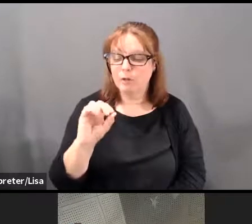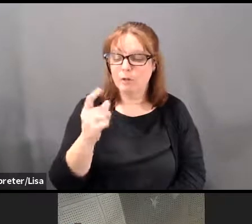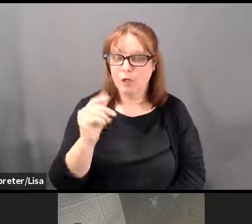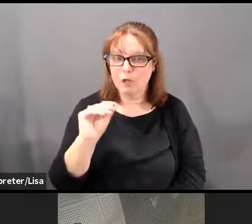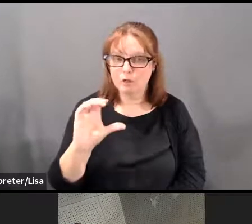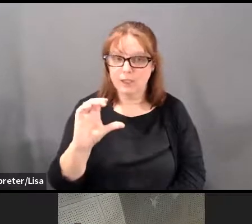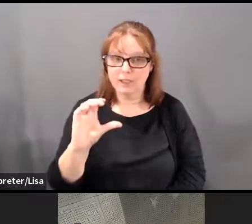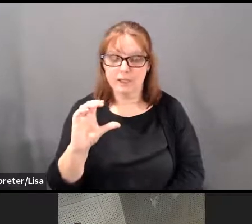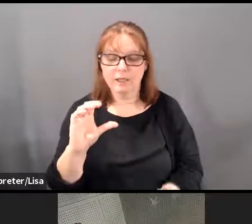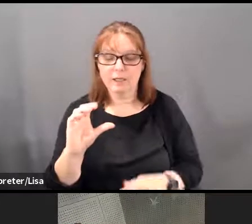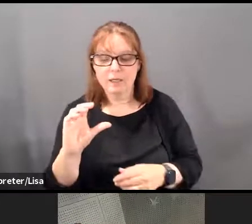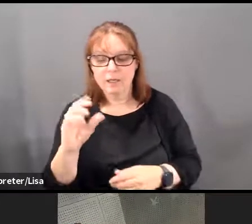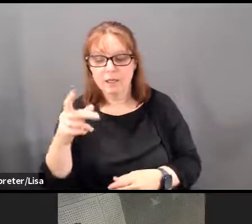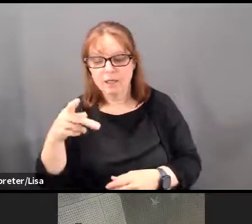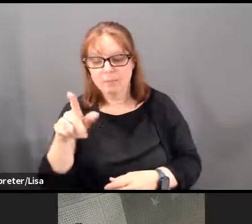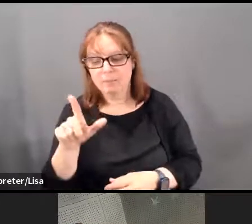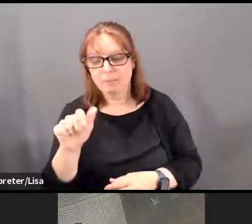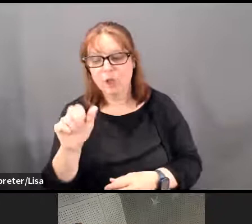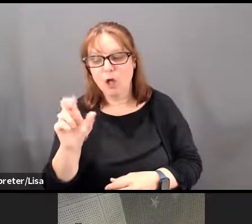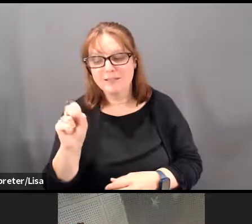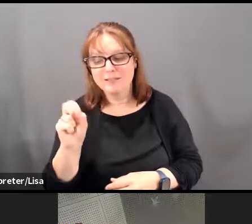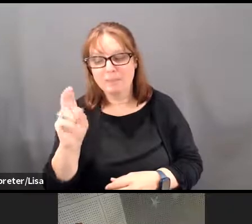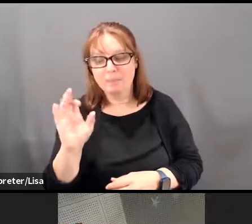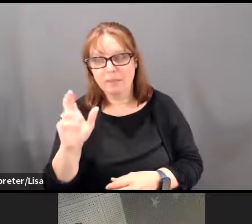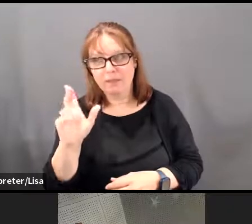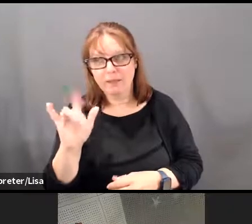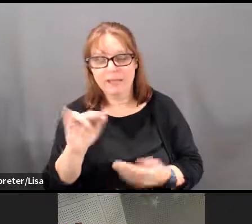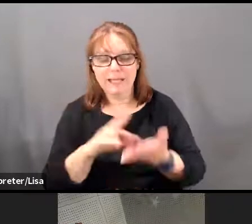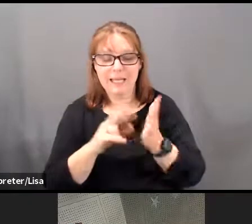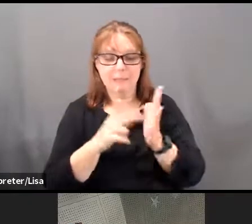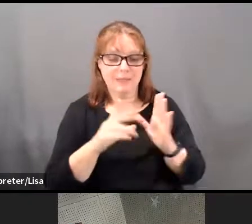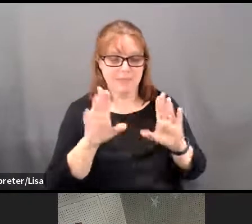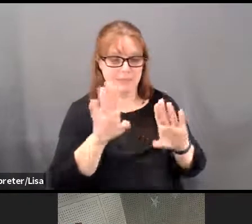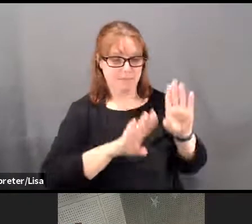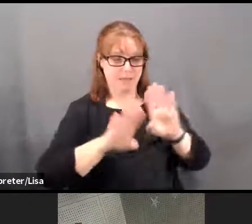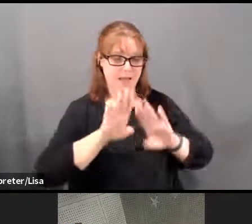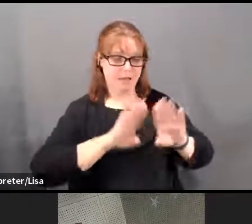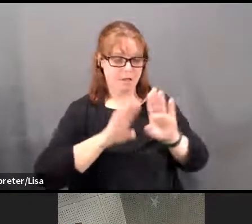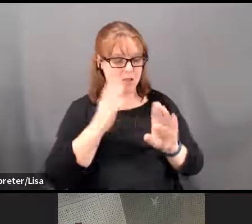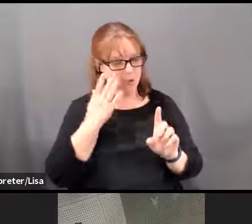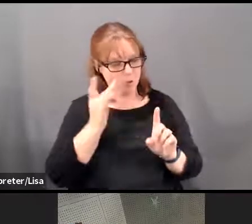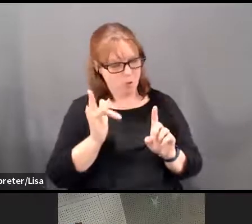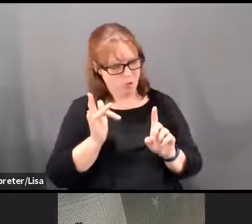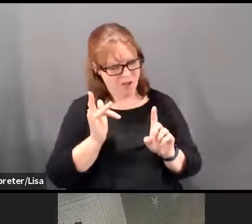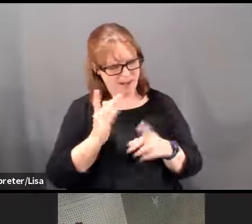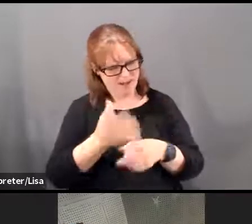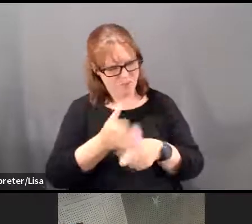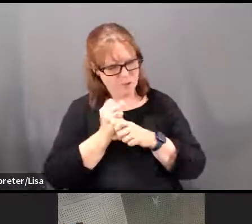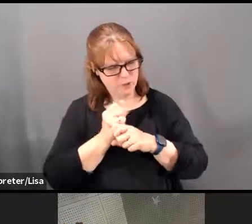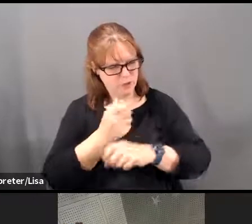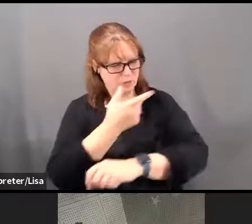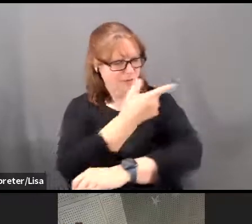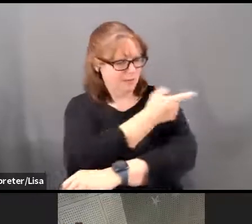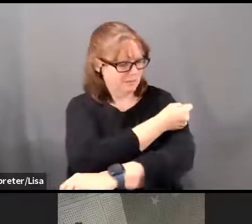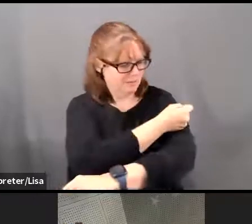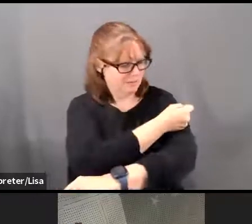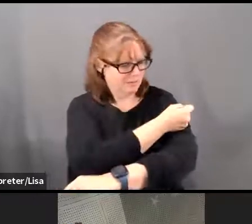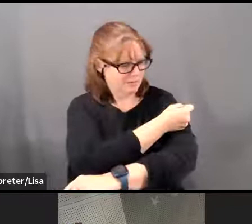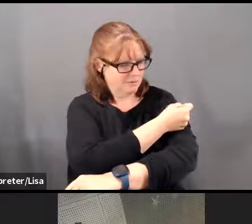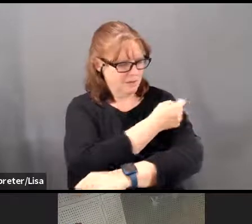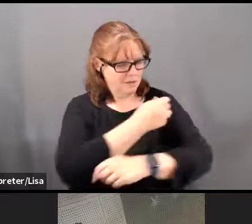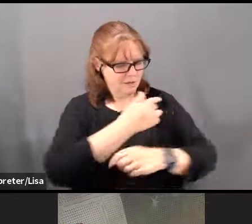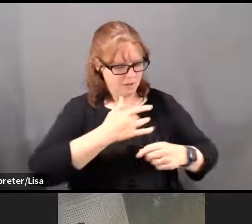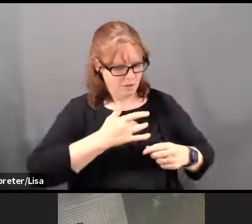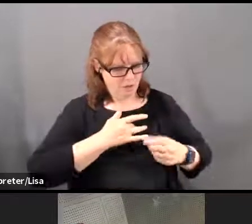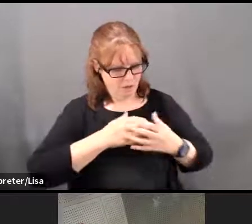words, it doesn't make biological sense. Why would you have gotten a vaccine and then have an inflammation of your heart? The receptors aren't connected there.